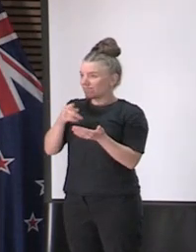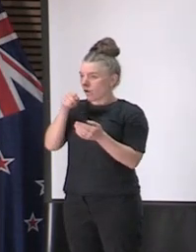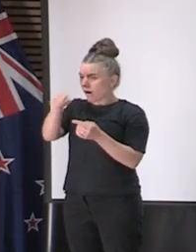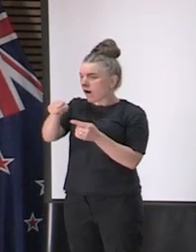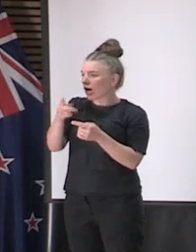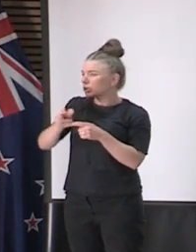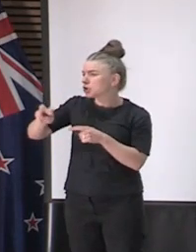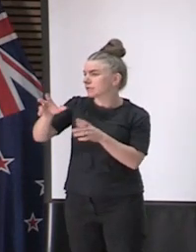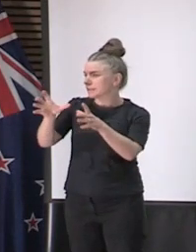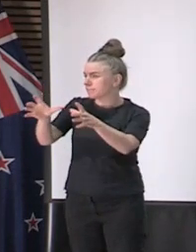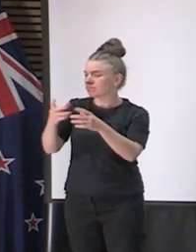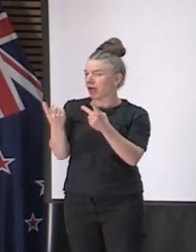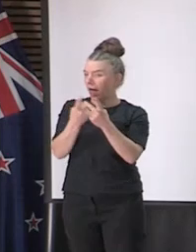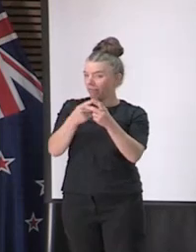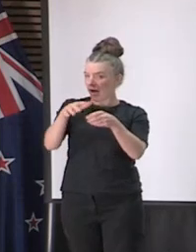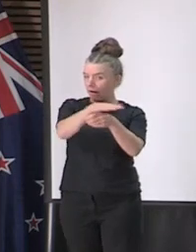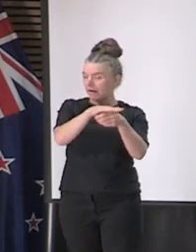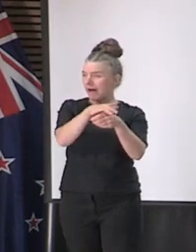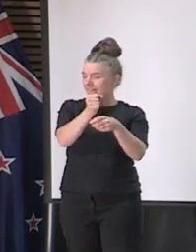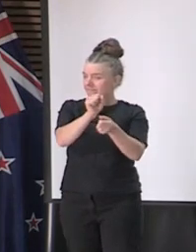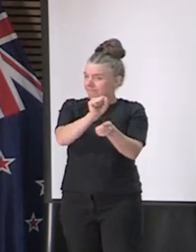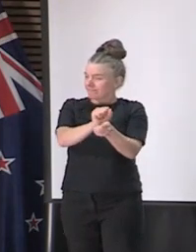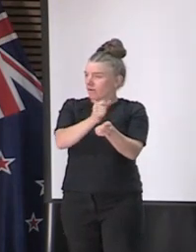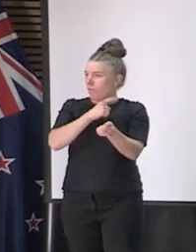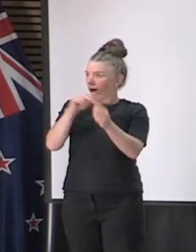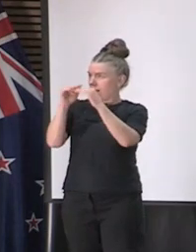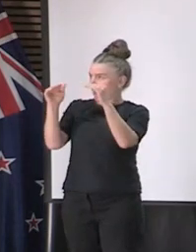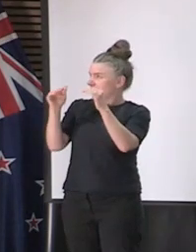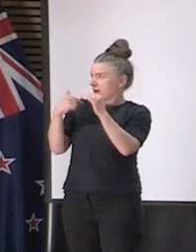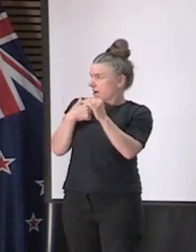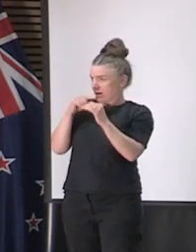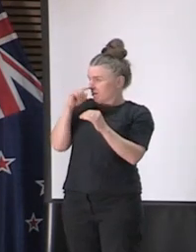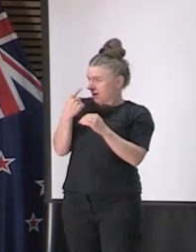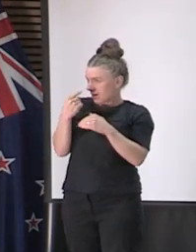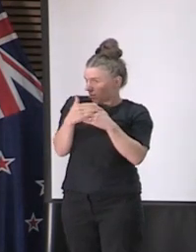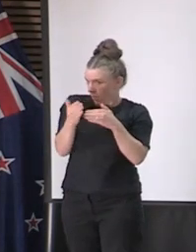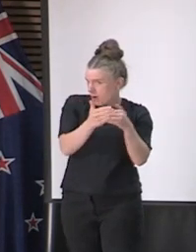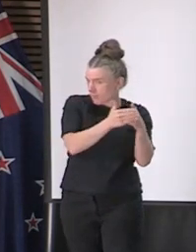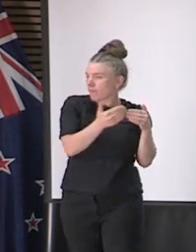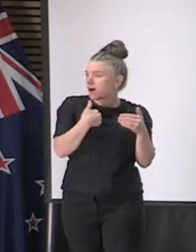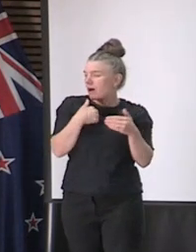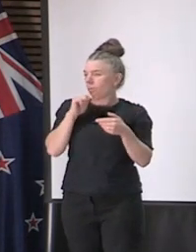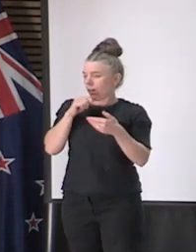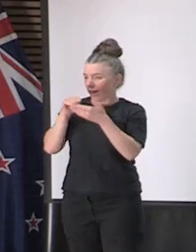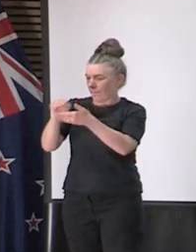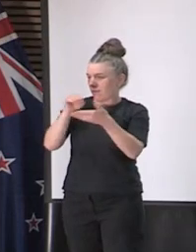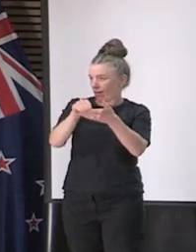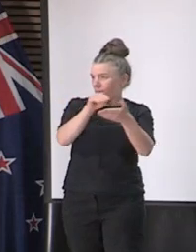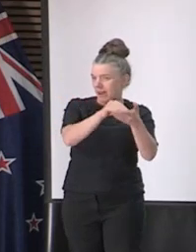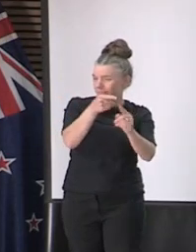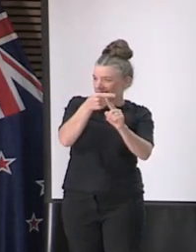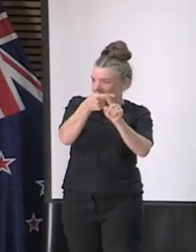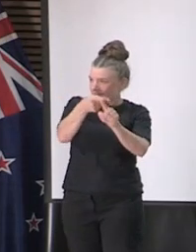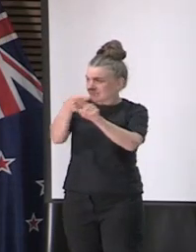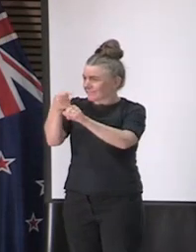and other areas we know have experienced a big hit. But what we also need to do is work alongside tourism as they rebuild